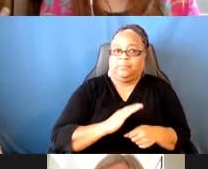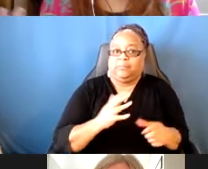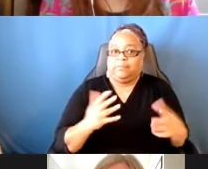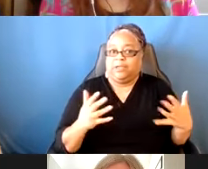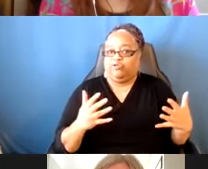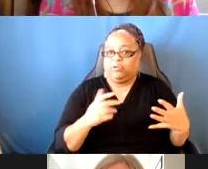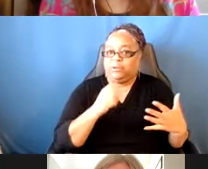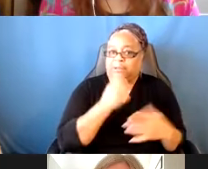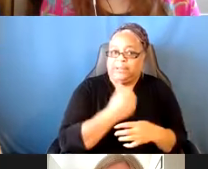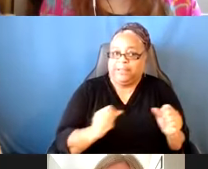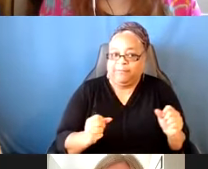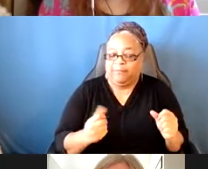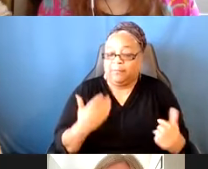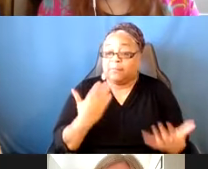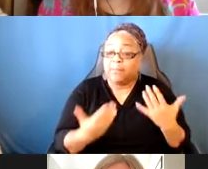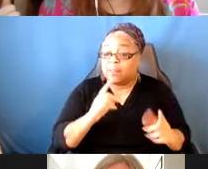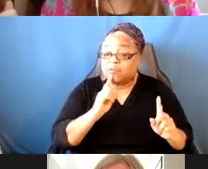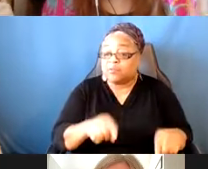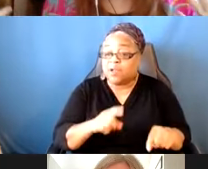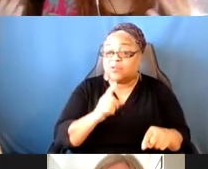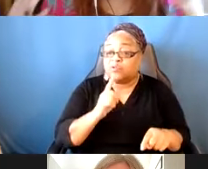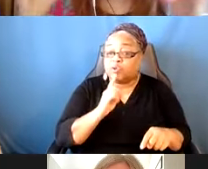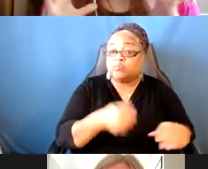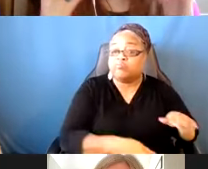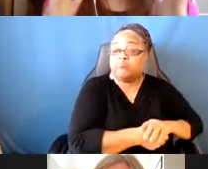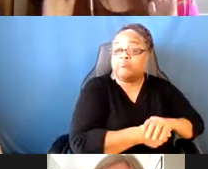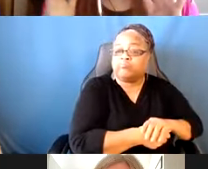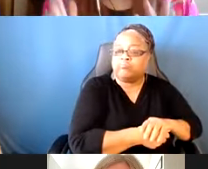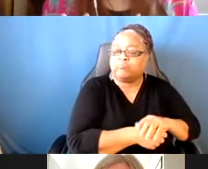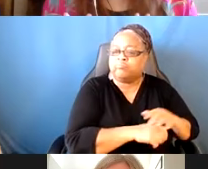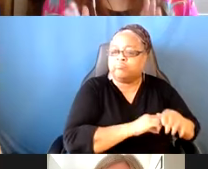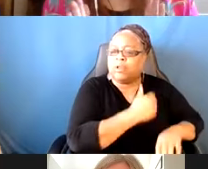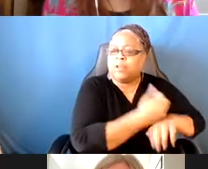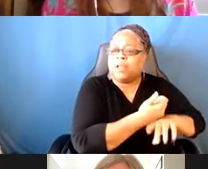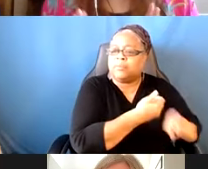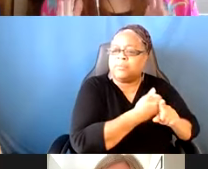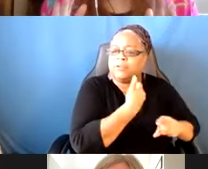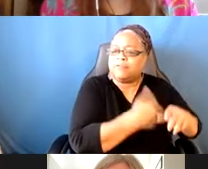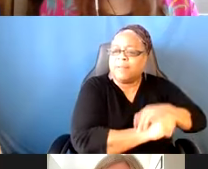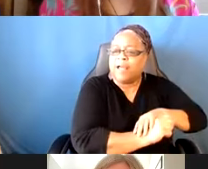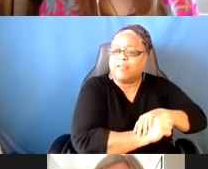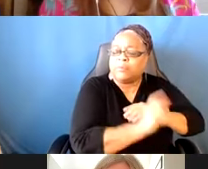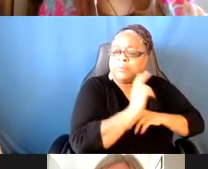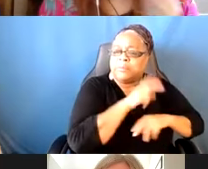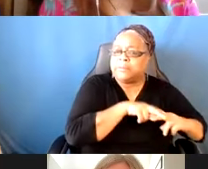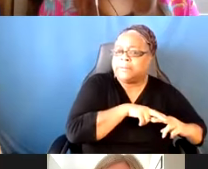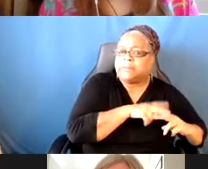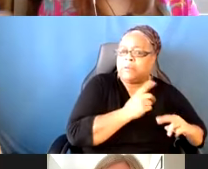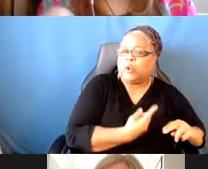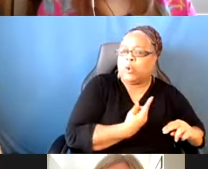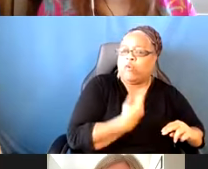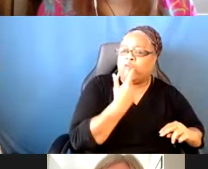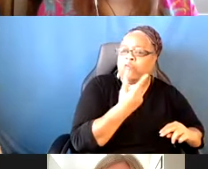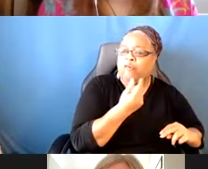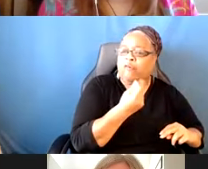might be to go put themselves in the bathroom and just like sit alone for a couple of minutes until they can